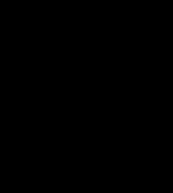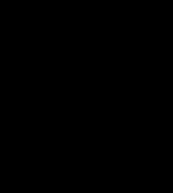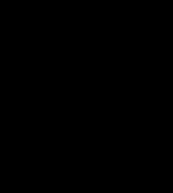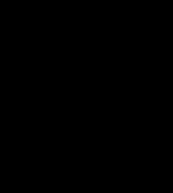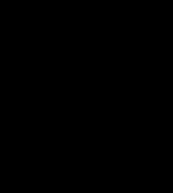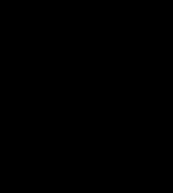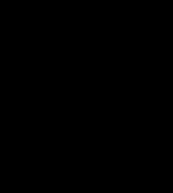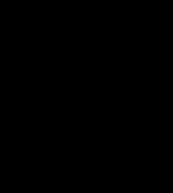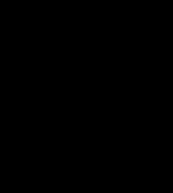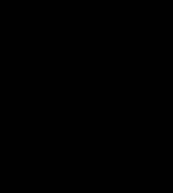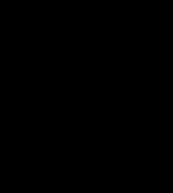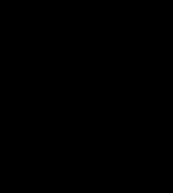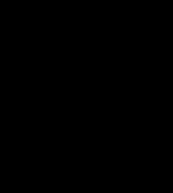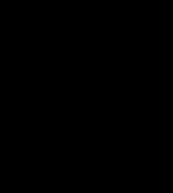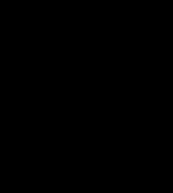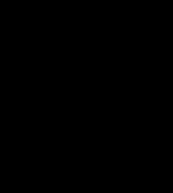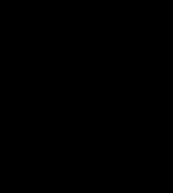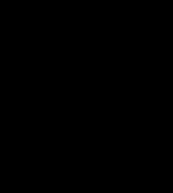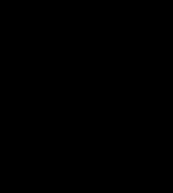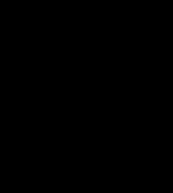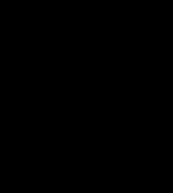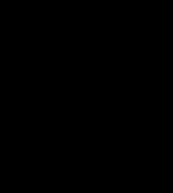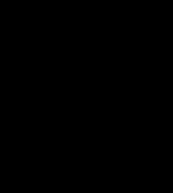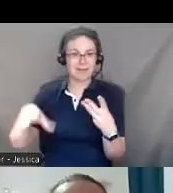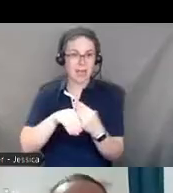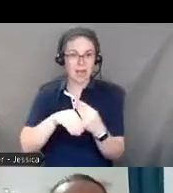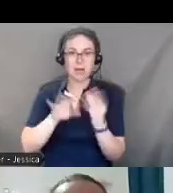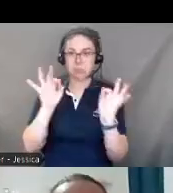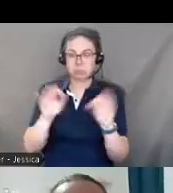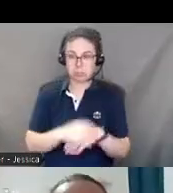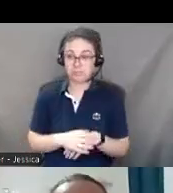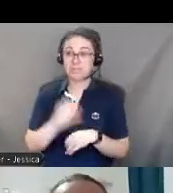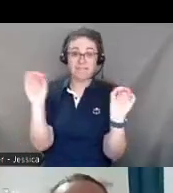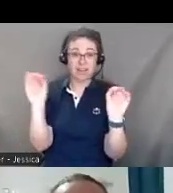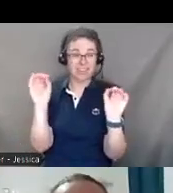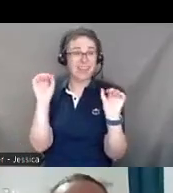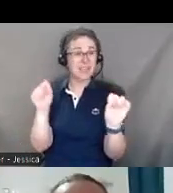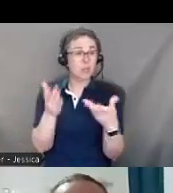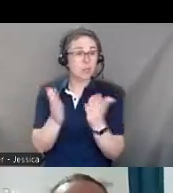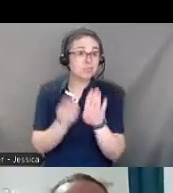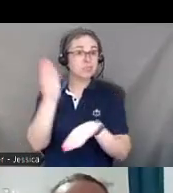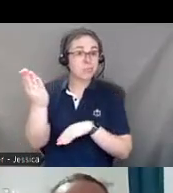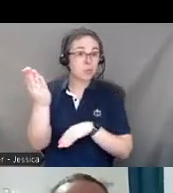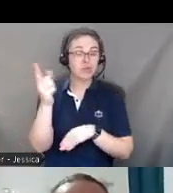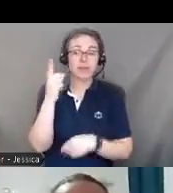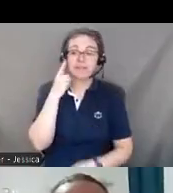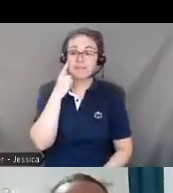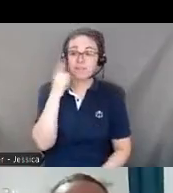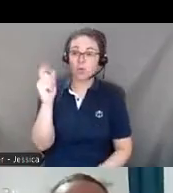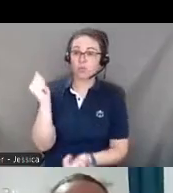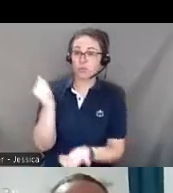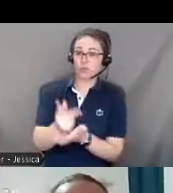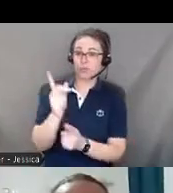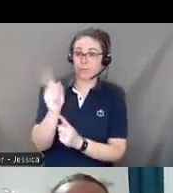Are there any changes to the minutes? All right. If not, then can we get a motion for the